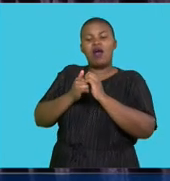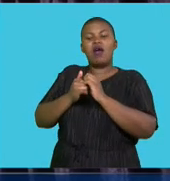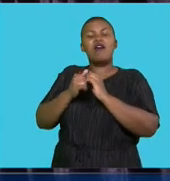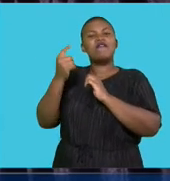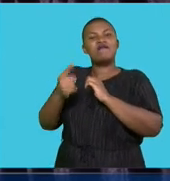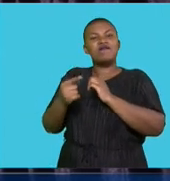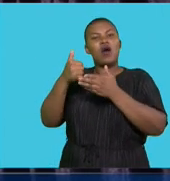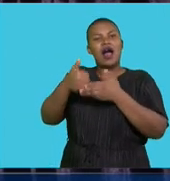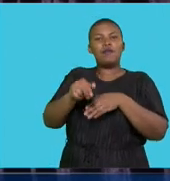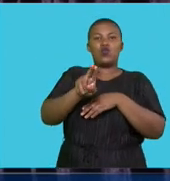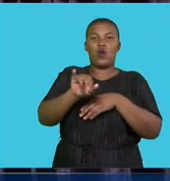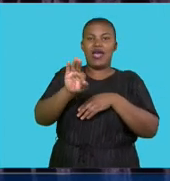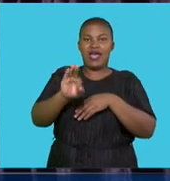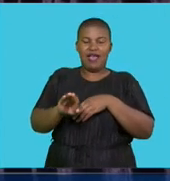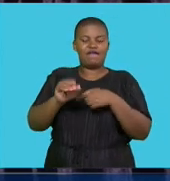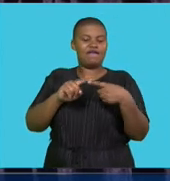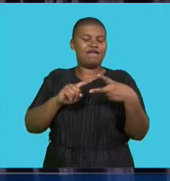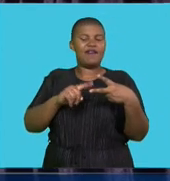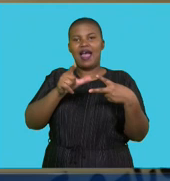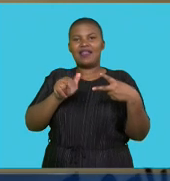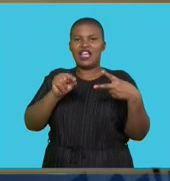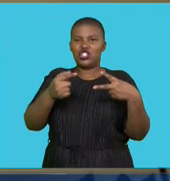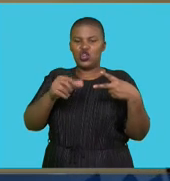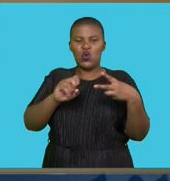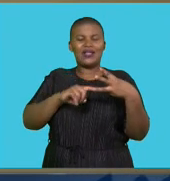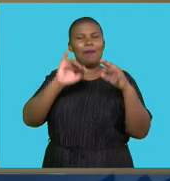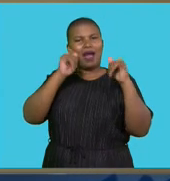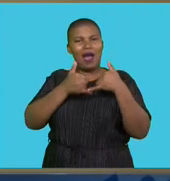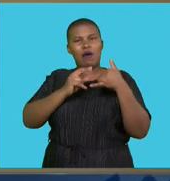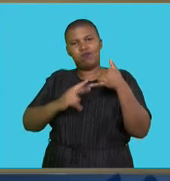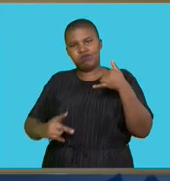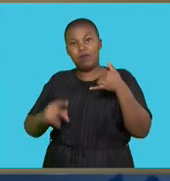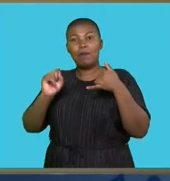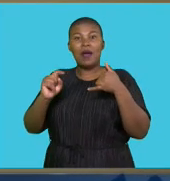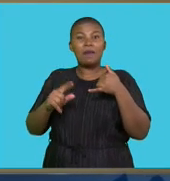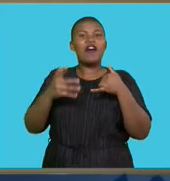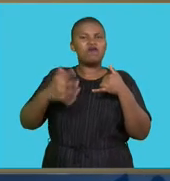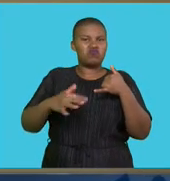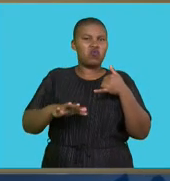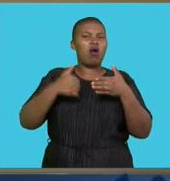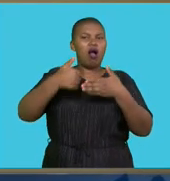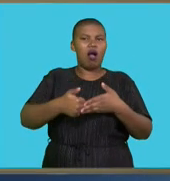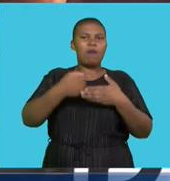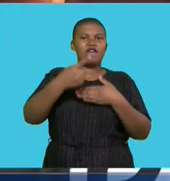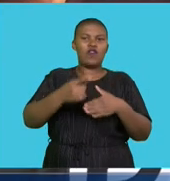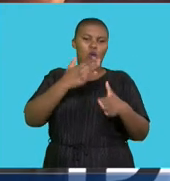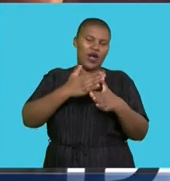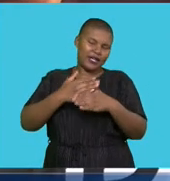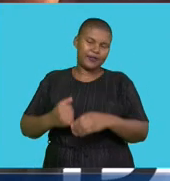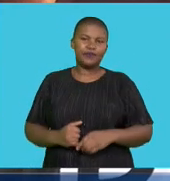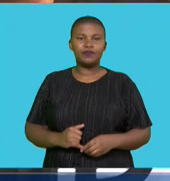benze hui uifu, yes ntla nga anoga anyene zinkabane za shugene, oge izona izoba izinda azokse benze la.